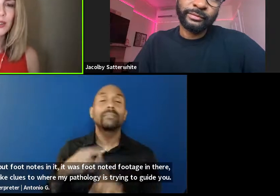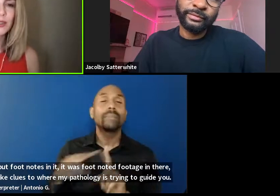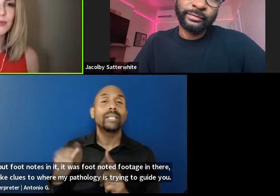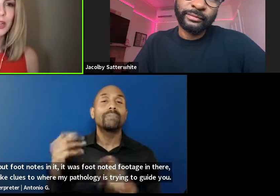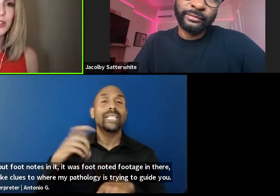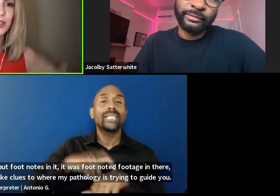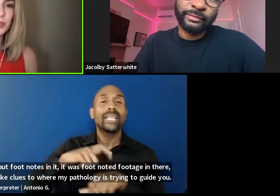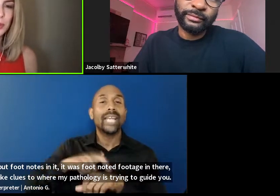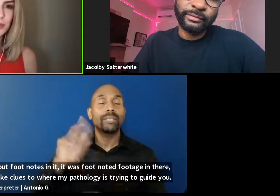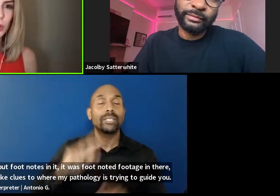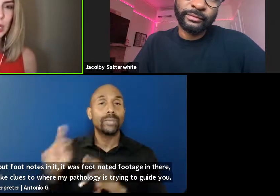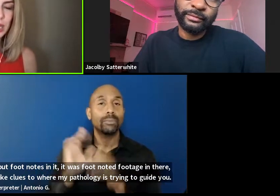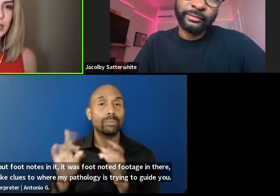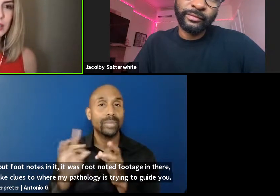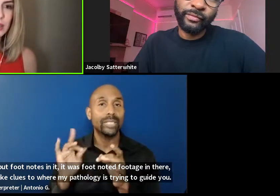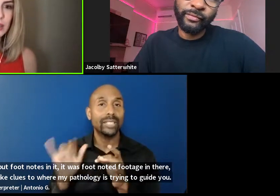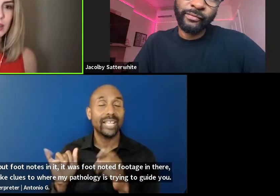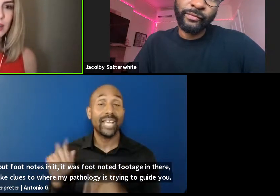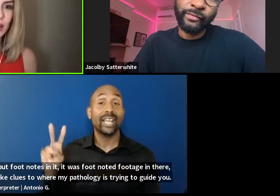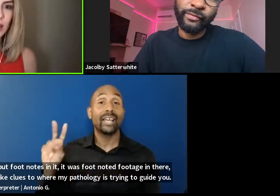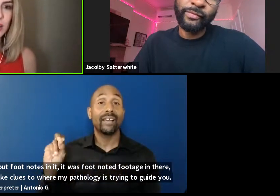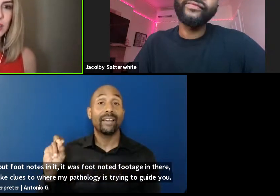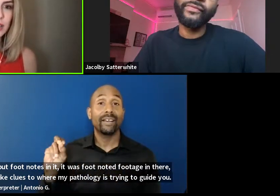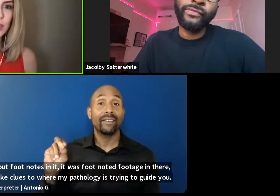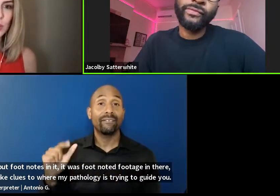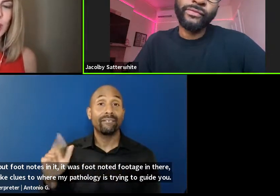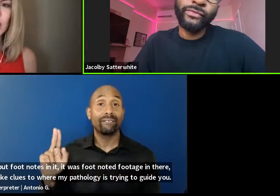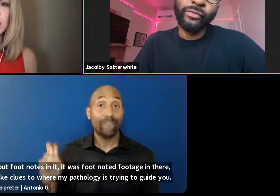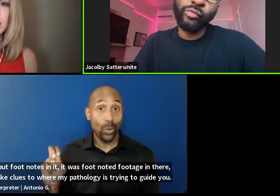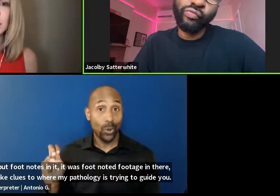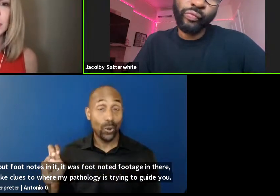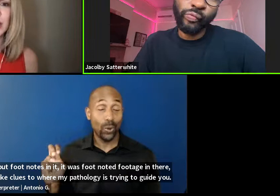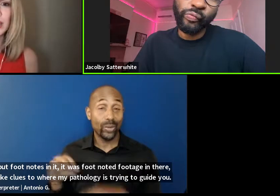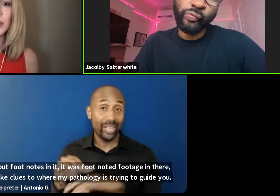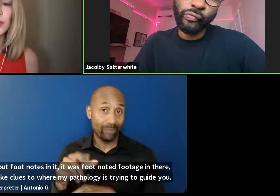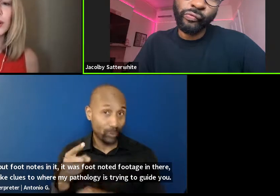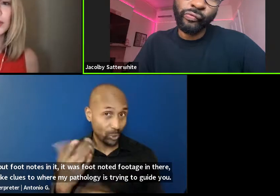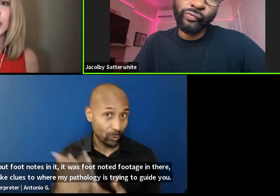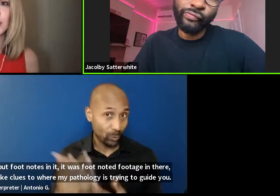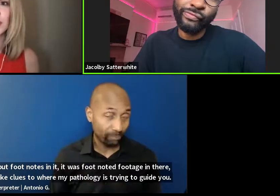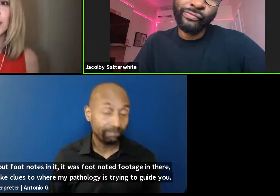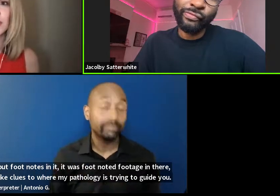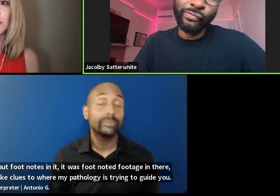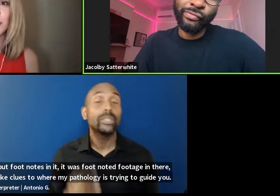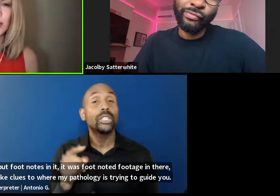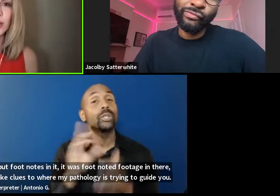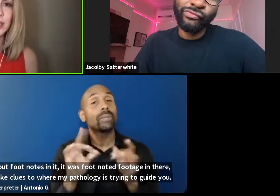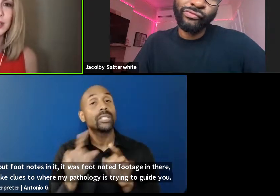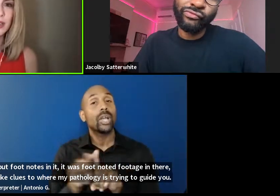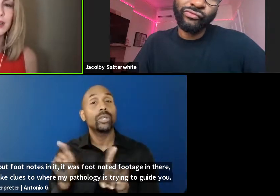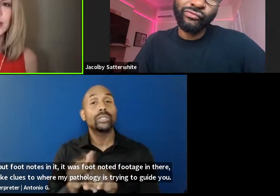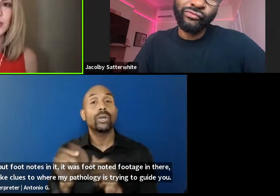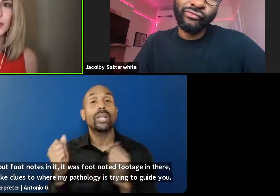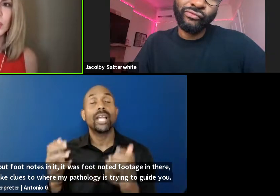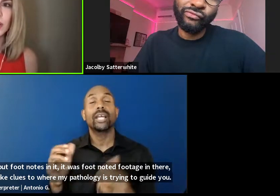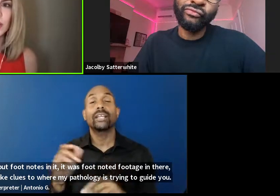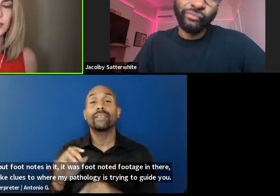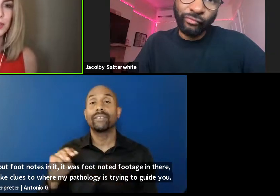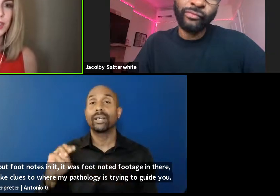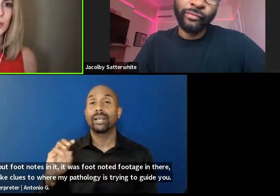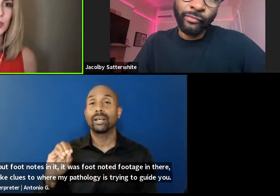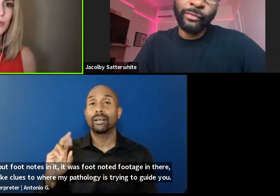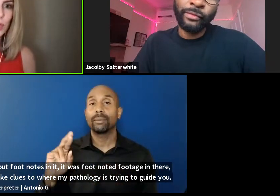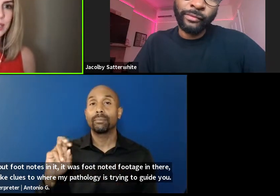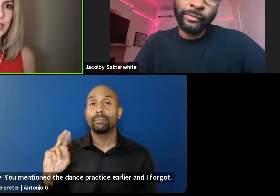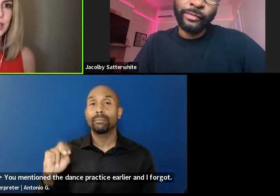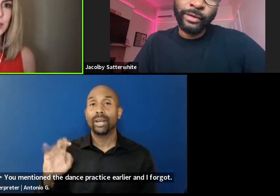often sort of mention the influence of voguing on your practice, but you know, you've also mentioned a lot of modernist kind of dancers and